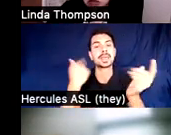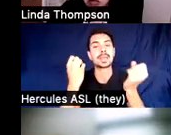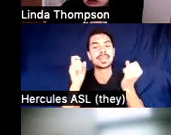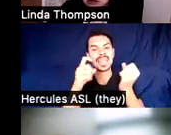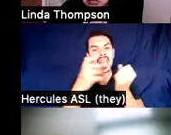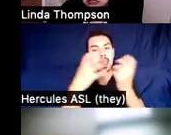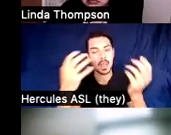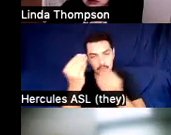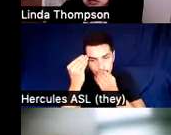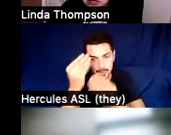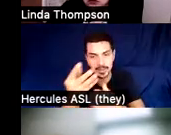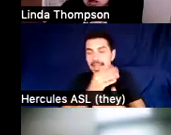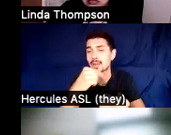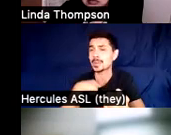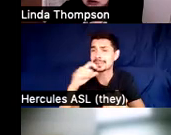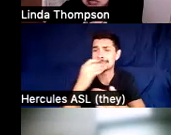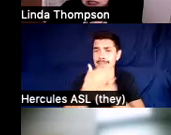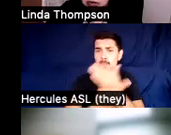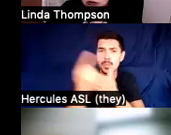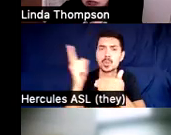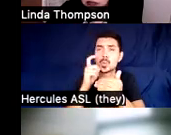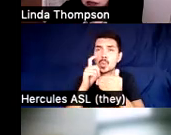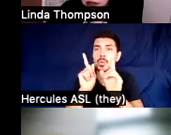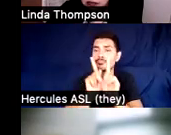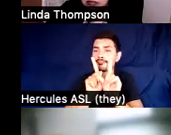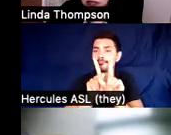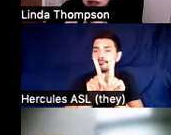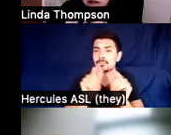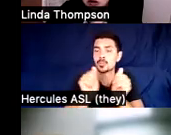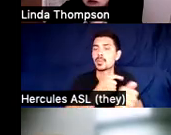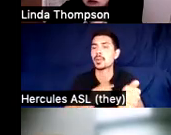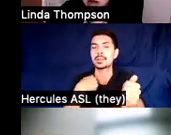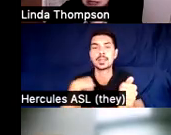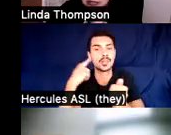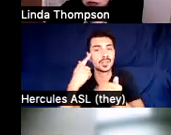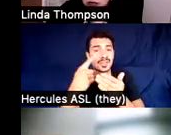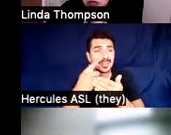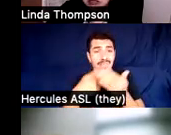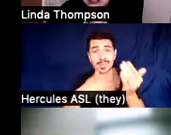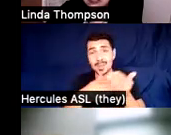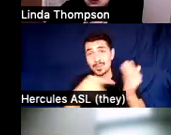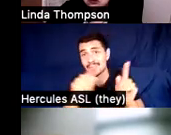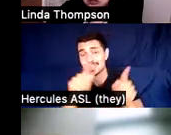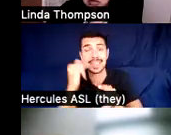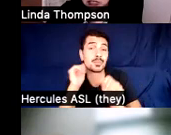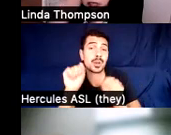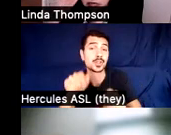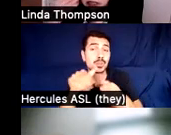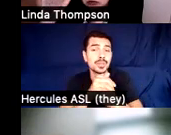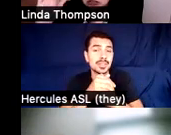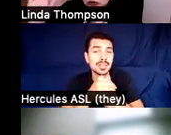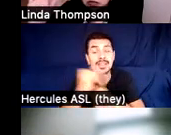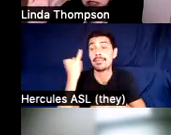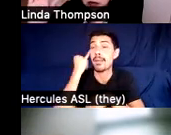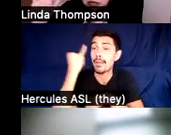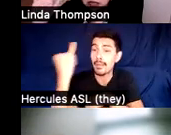information and we need somebody to walk side by side with us for some of this, if at all possible. So the idea is